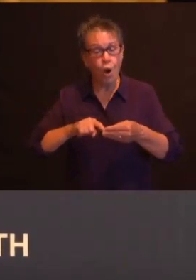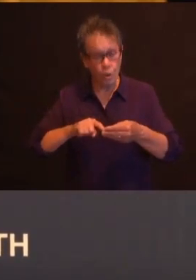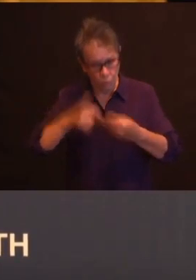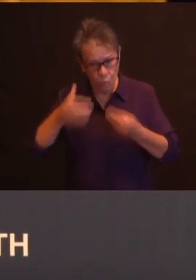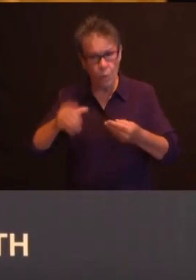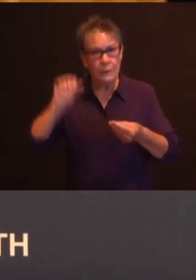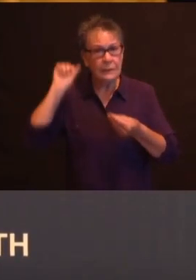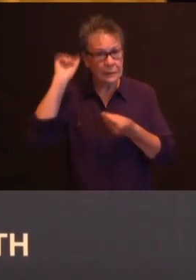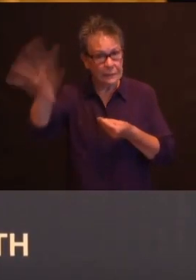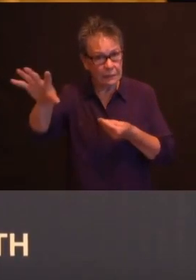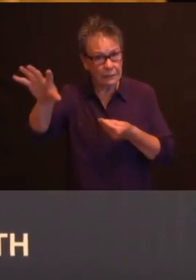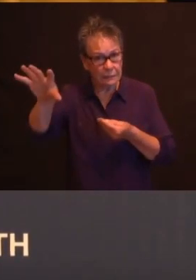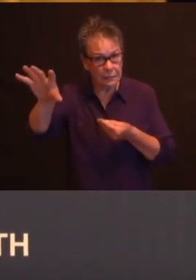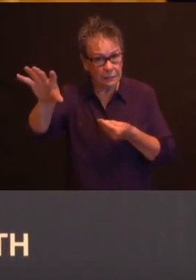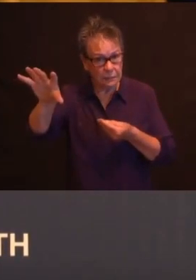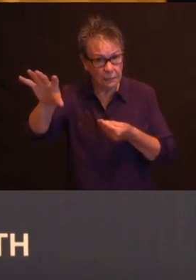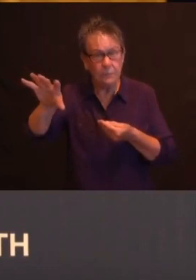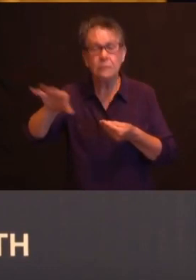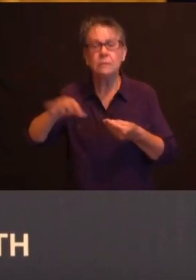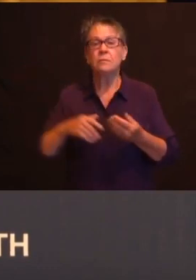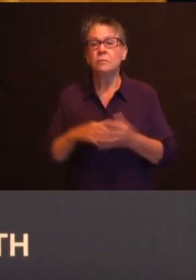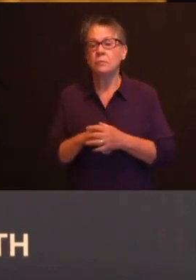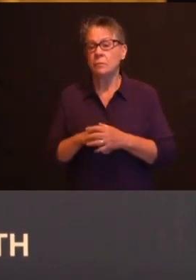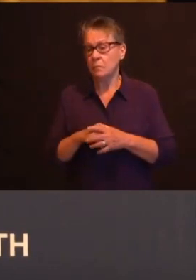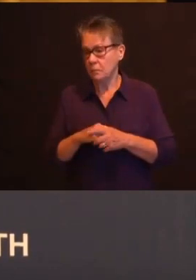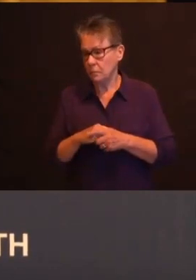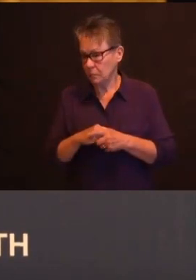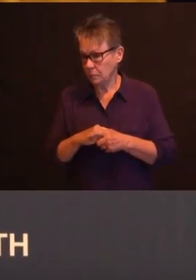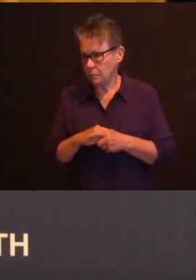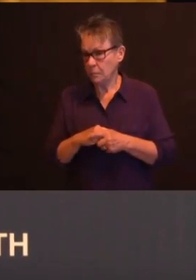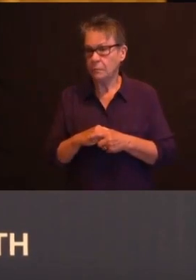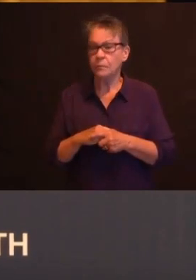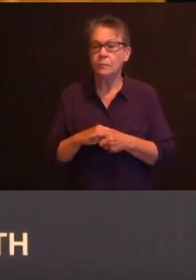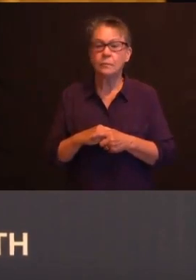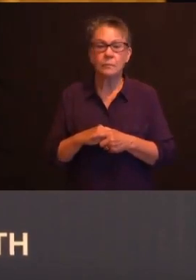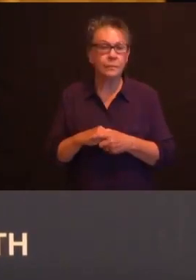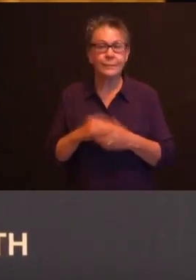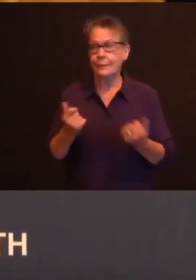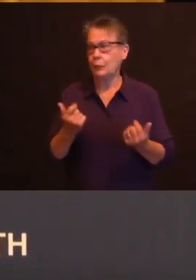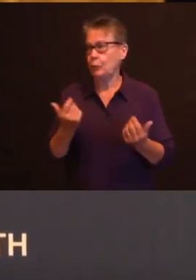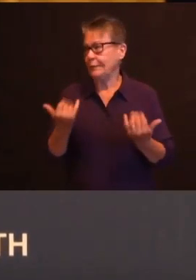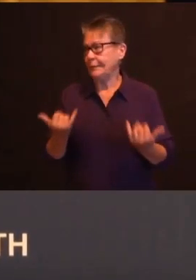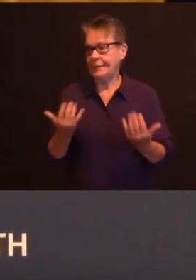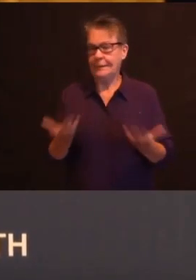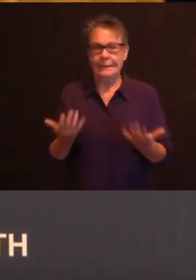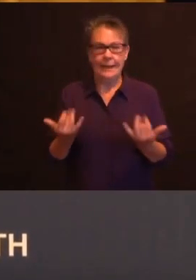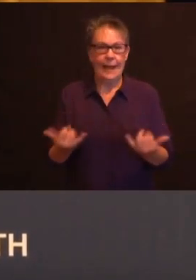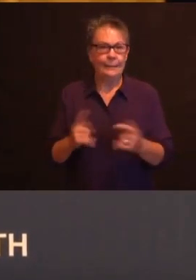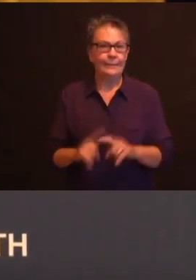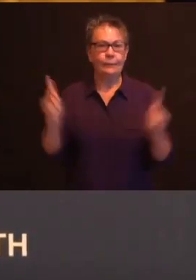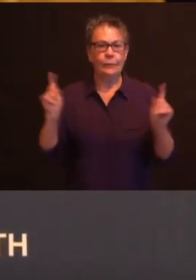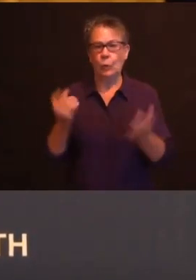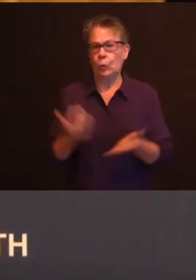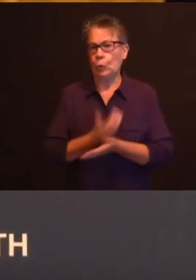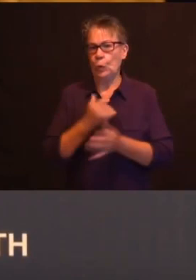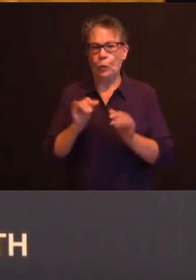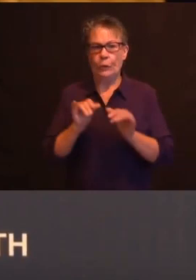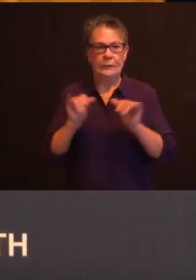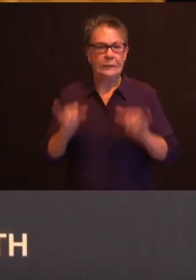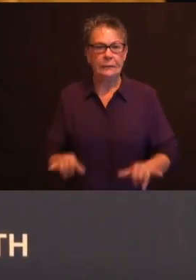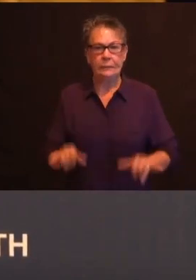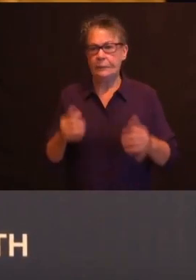counted. Because it's a hybrid system, and again, the other side of this is we have mandated that each county